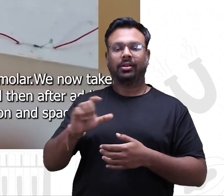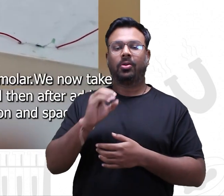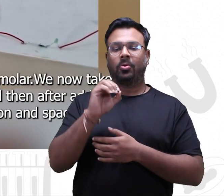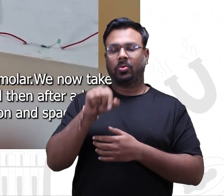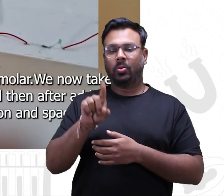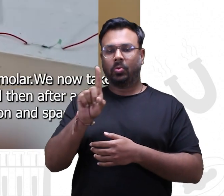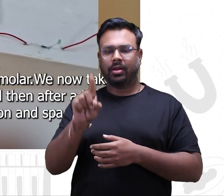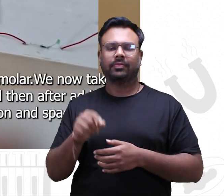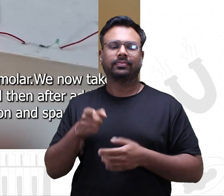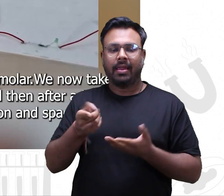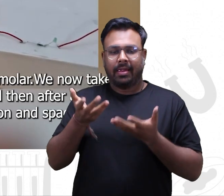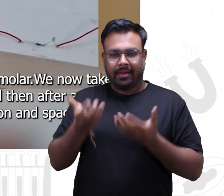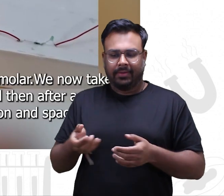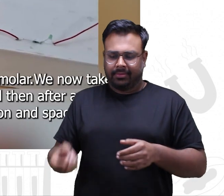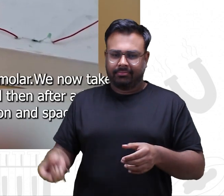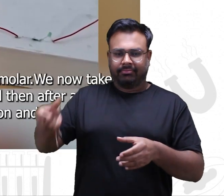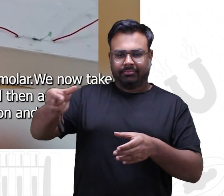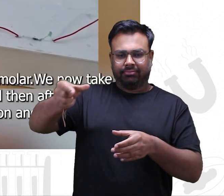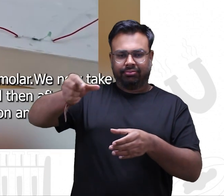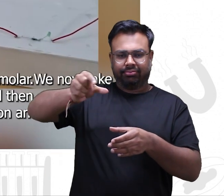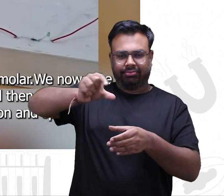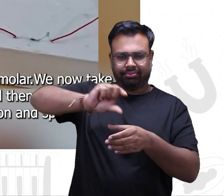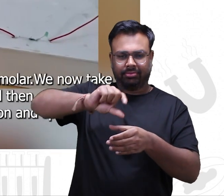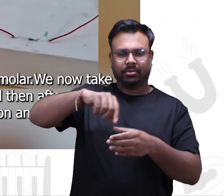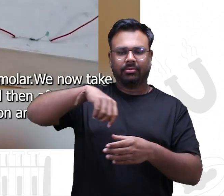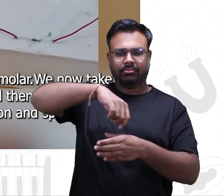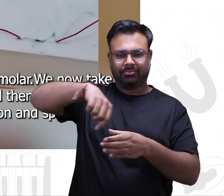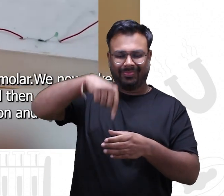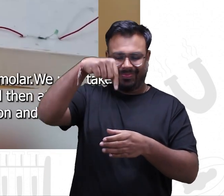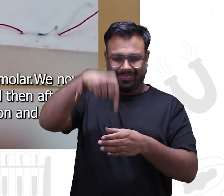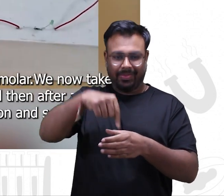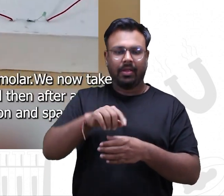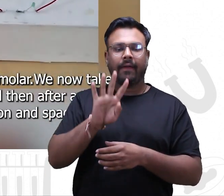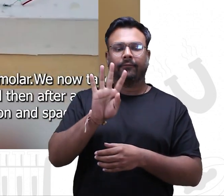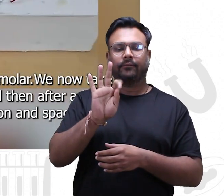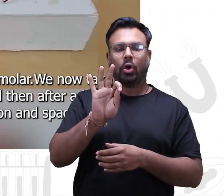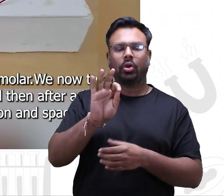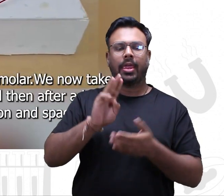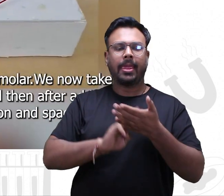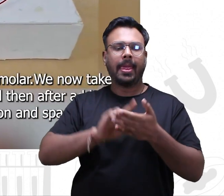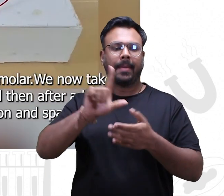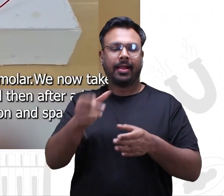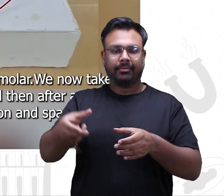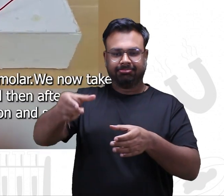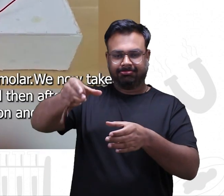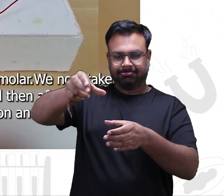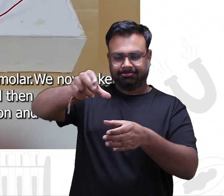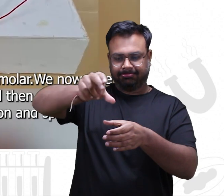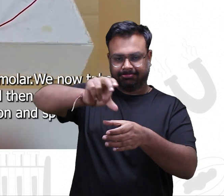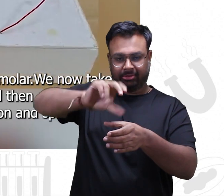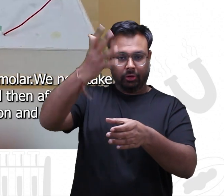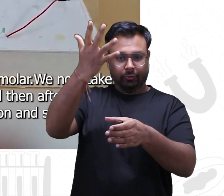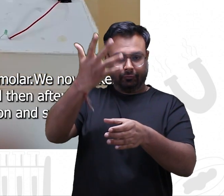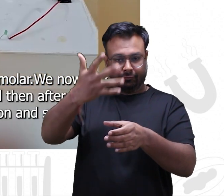dilute hydrochloric acid. Concentration 0.1 molar. We now take the initial solution, which is 0.1